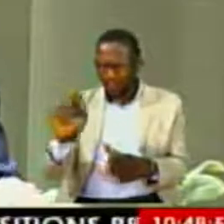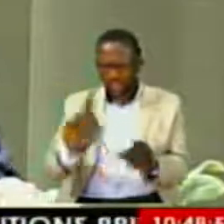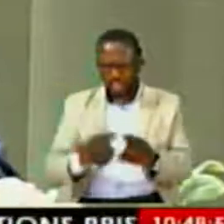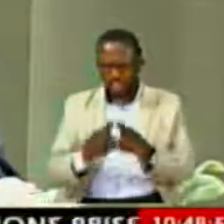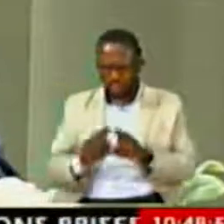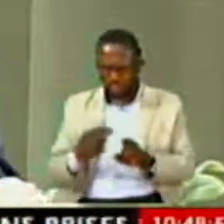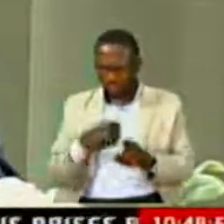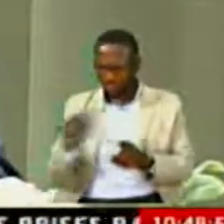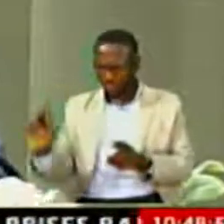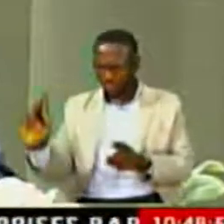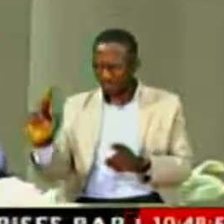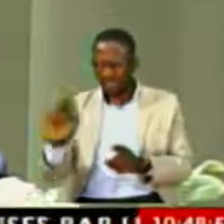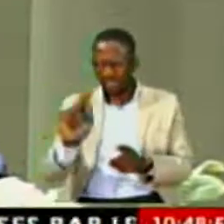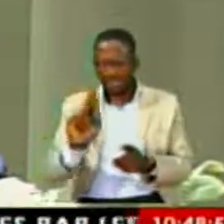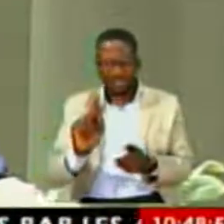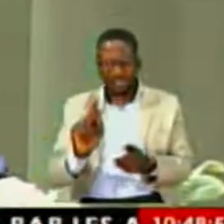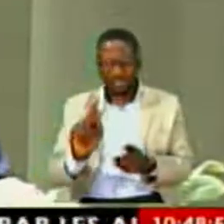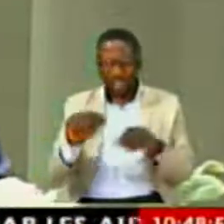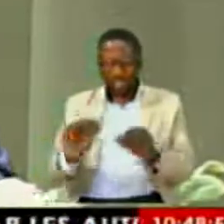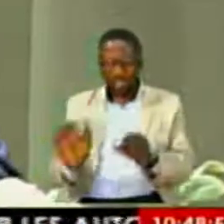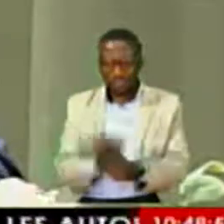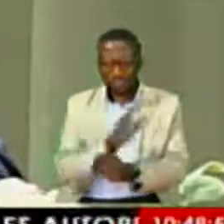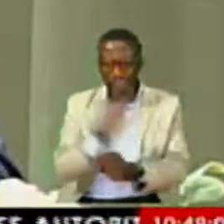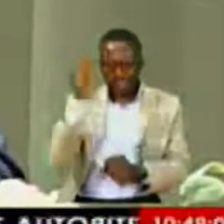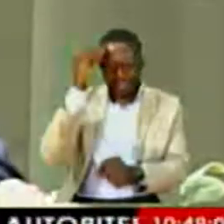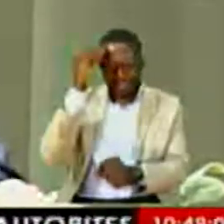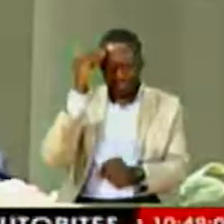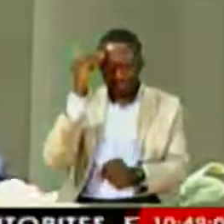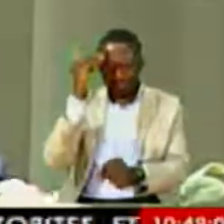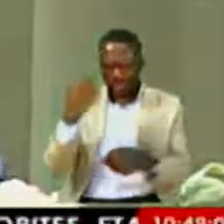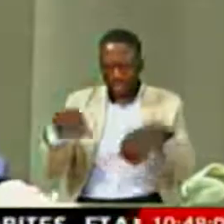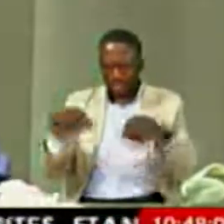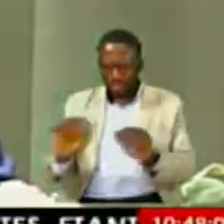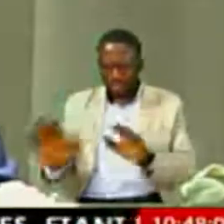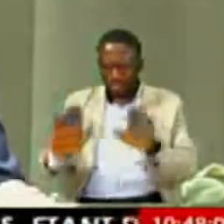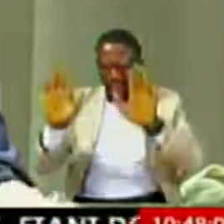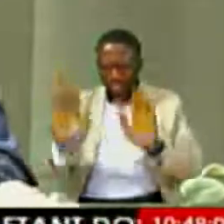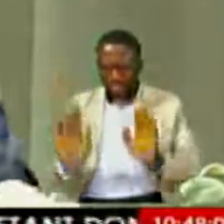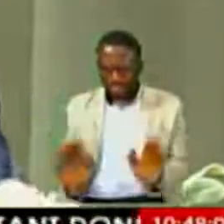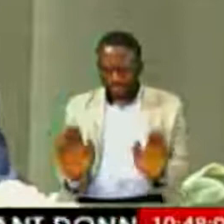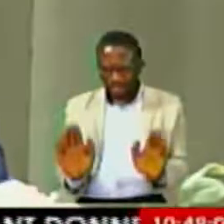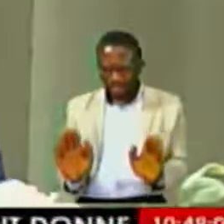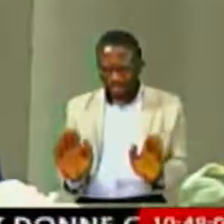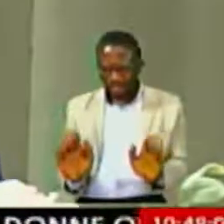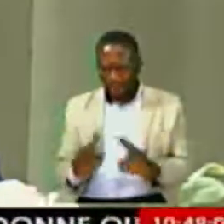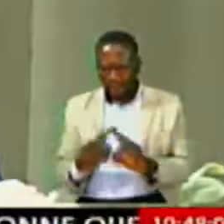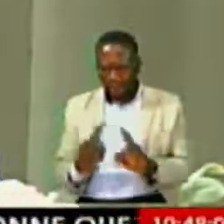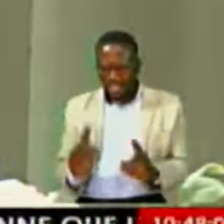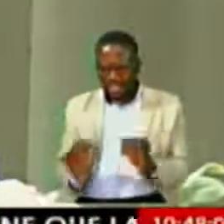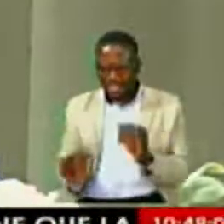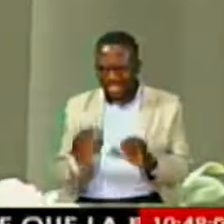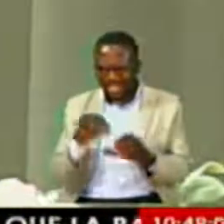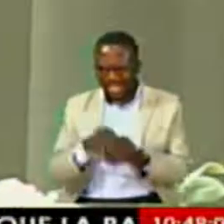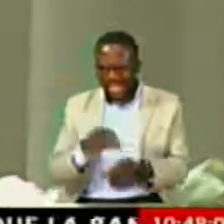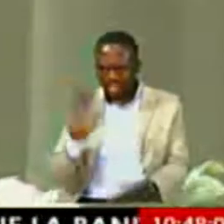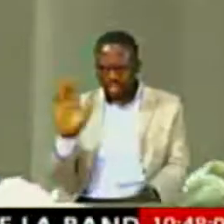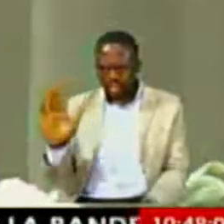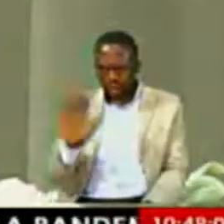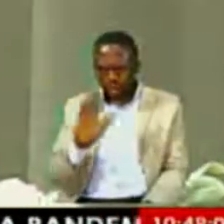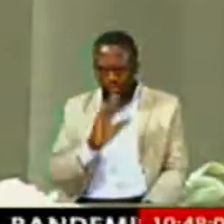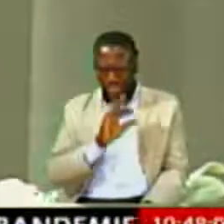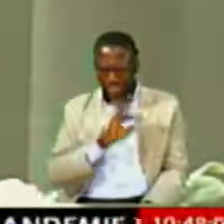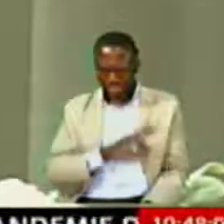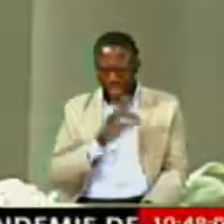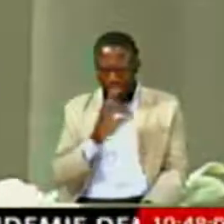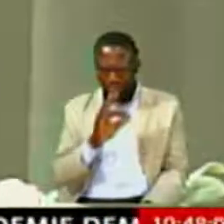can preach the way I'm preaching here. Il peut chasser les démons. He can cast out demons. Il peut faire des miracles. He can work miracles. Mais c'est dans son âme. But if il in